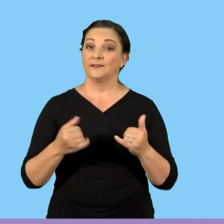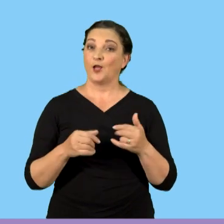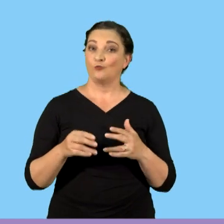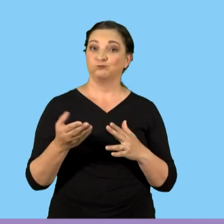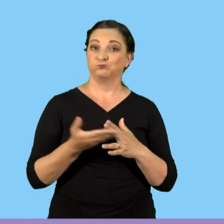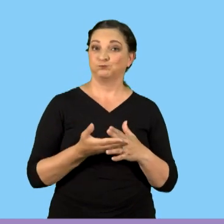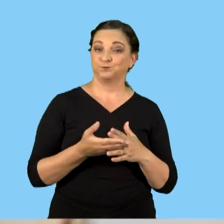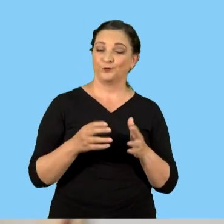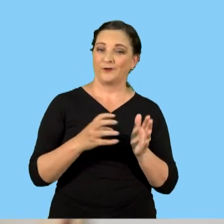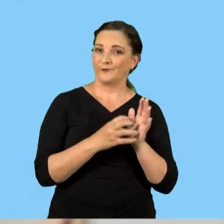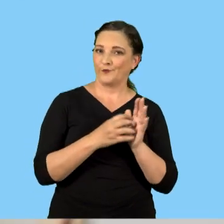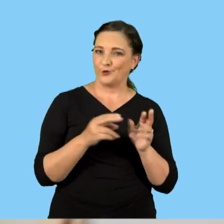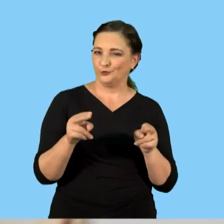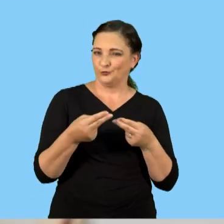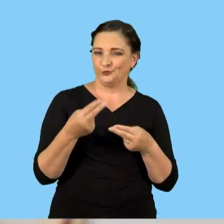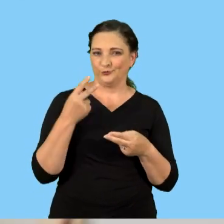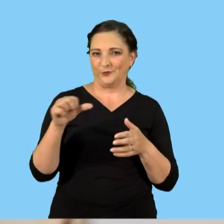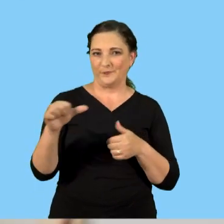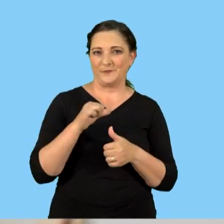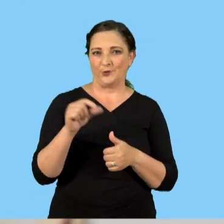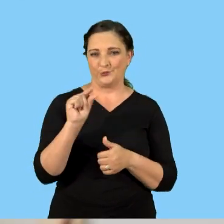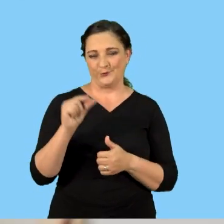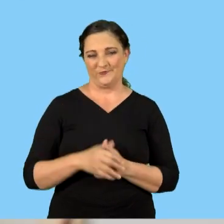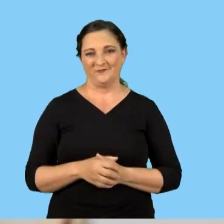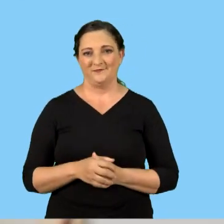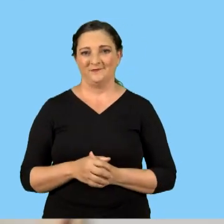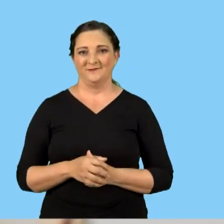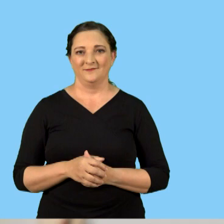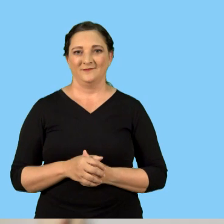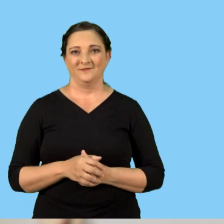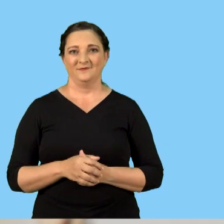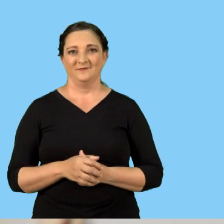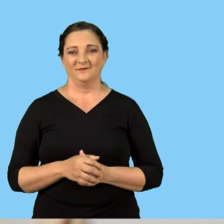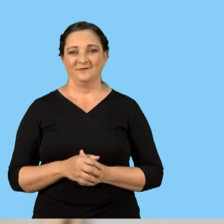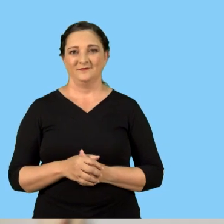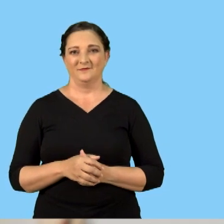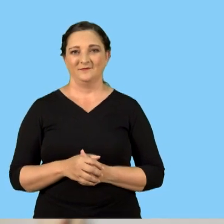on a Cartesian plane. Let's quickly go to an ad break and then we'll see you just now.